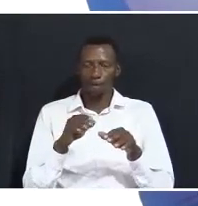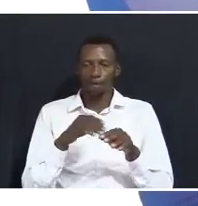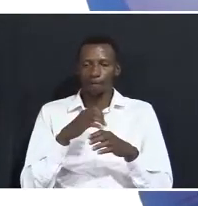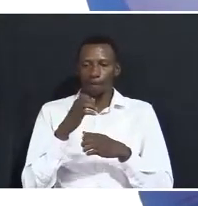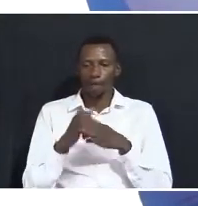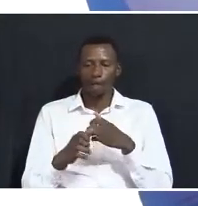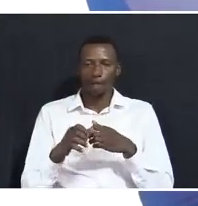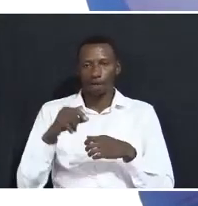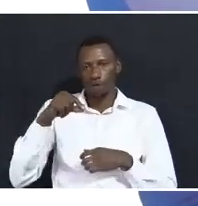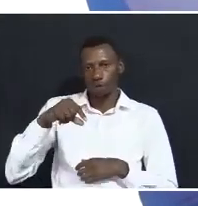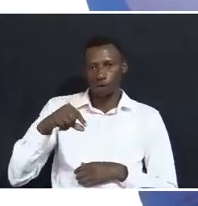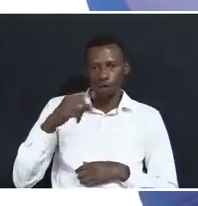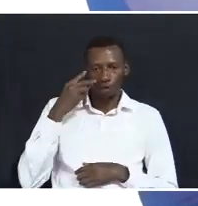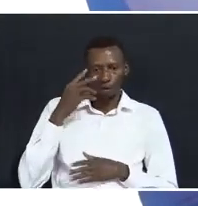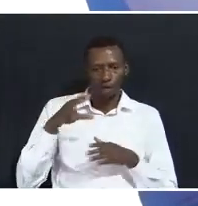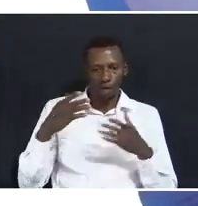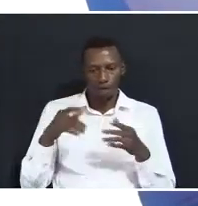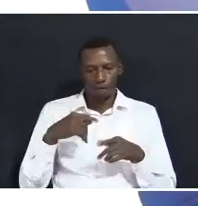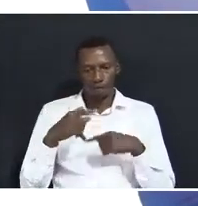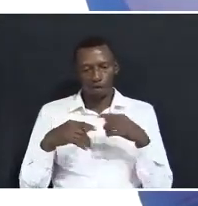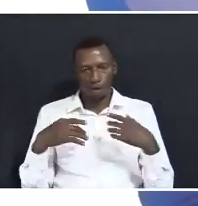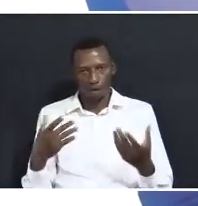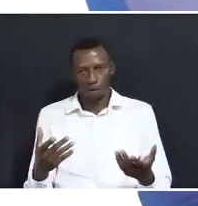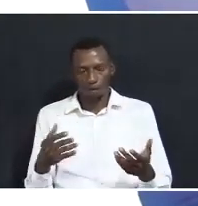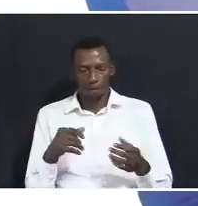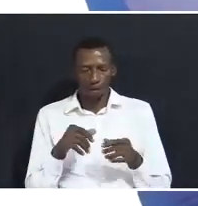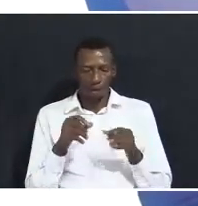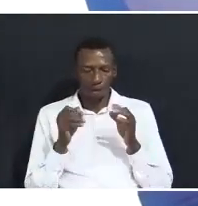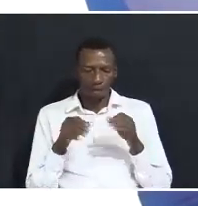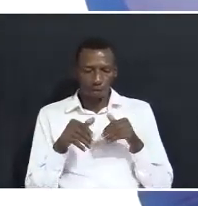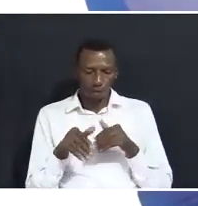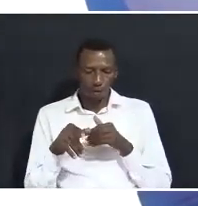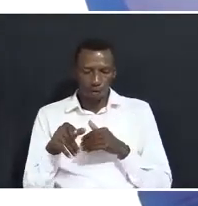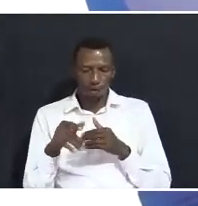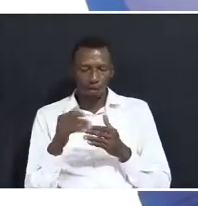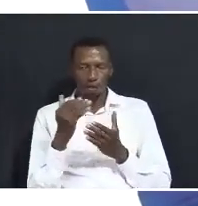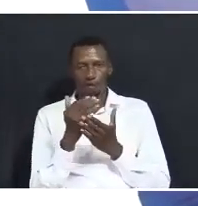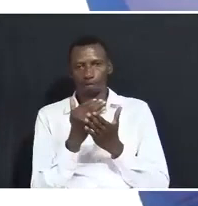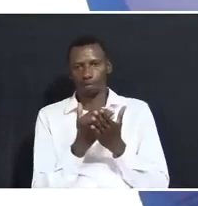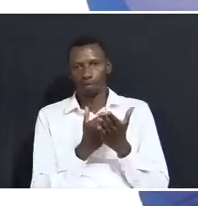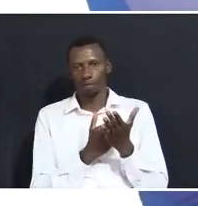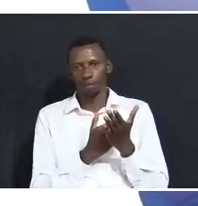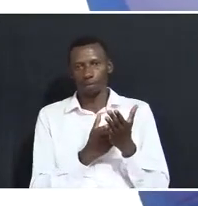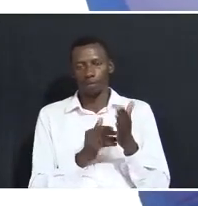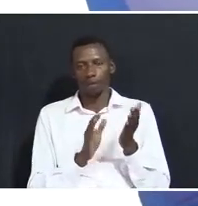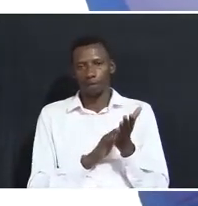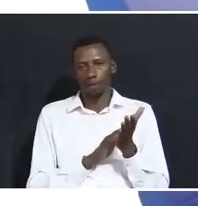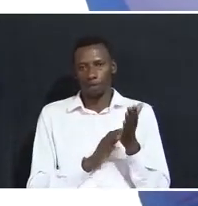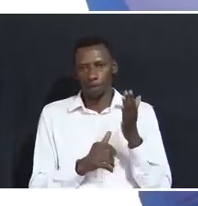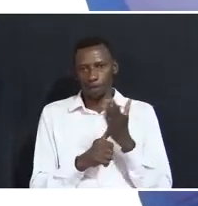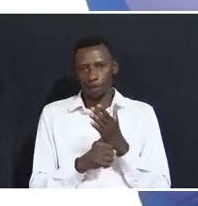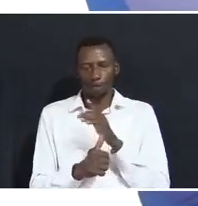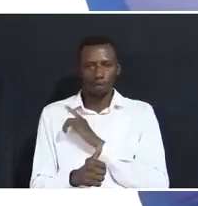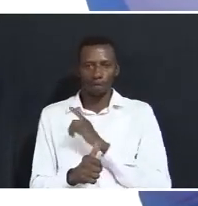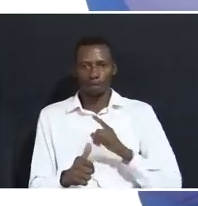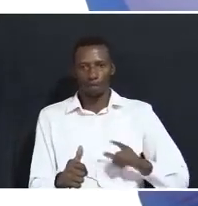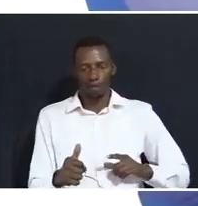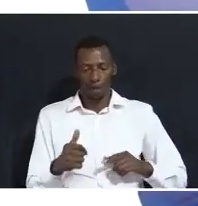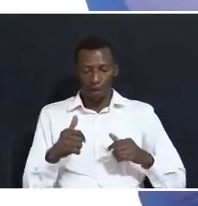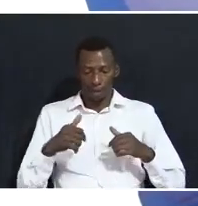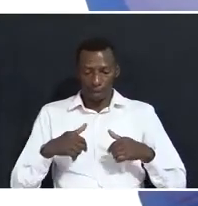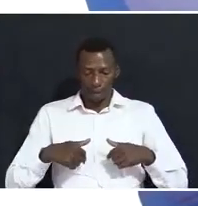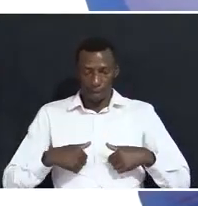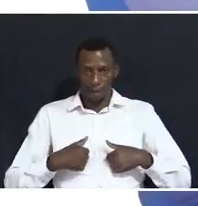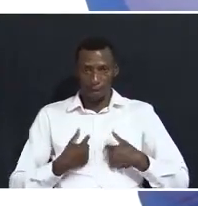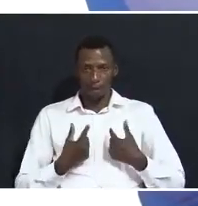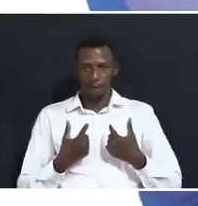see how we are faring as far as that schedule is concerned. Praise the name of the Lord. I'm personally excited about